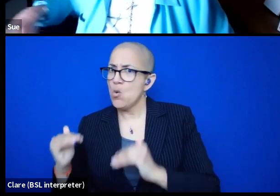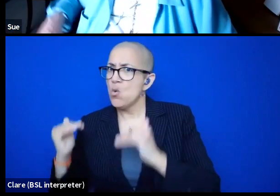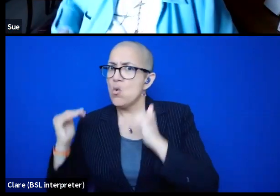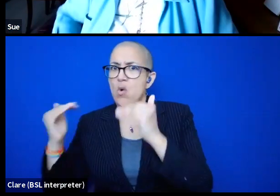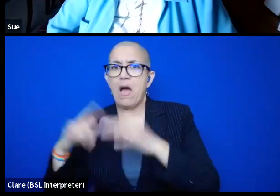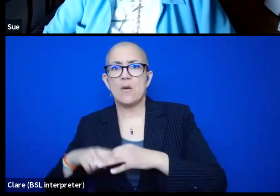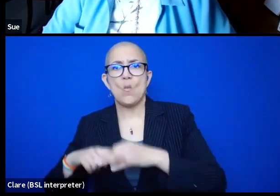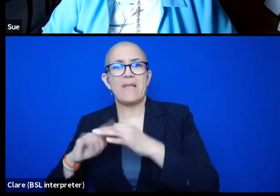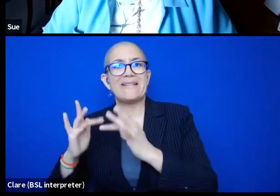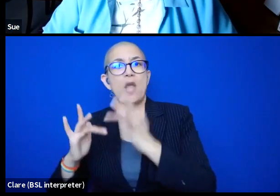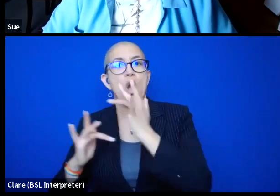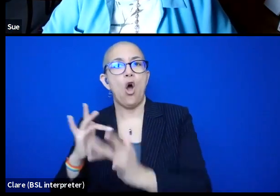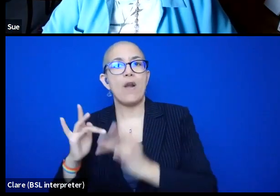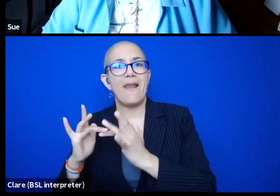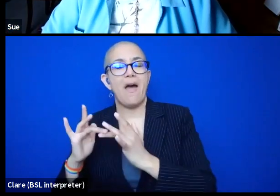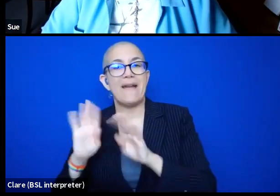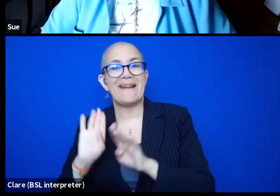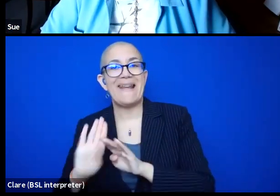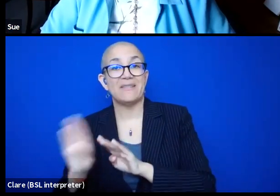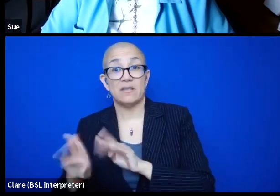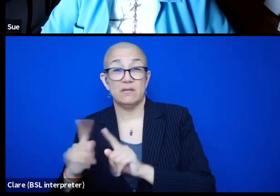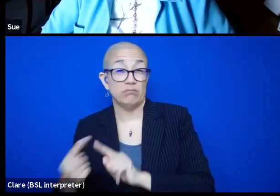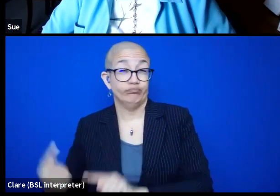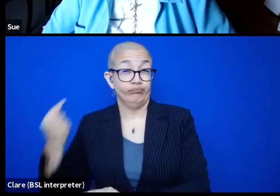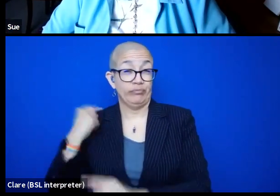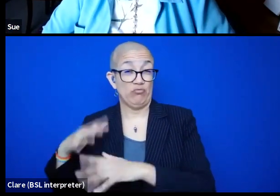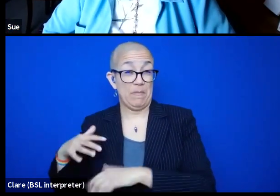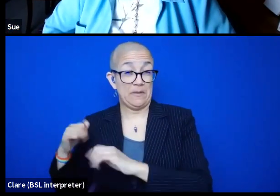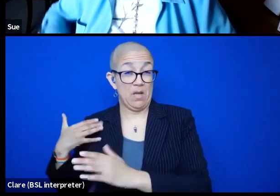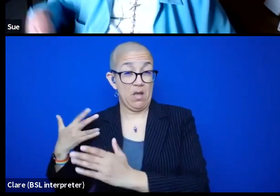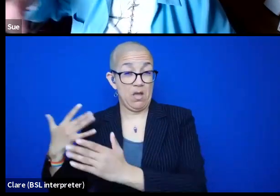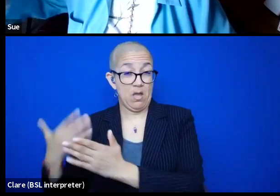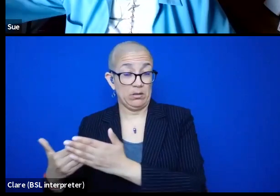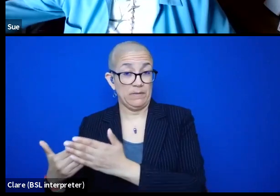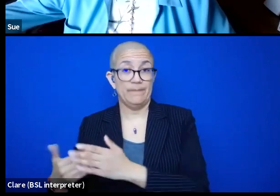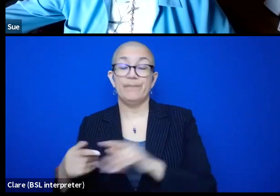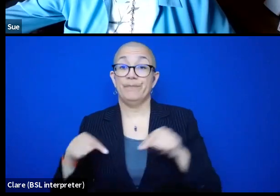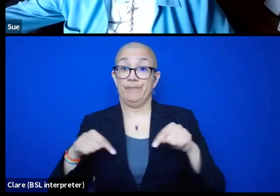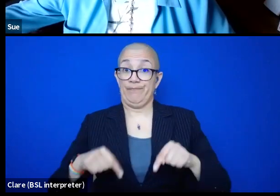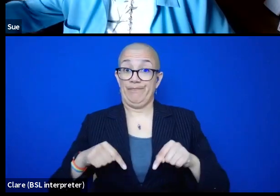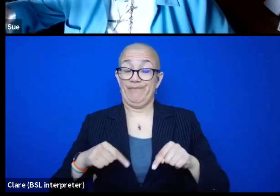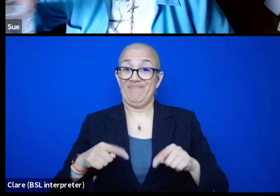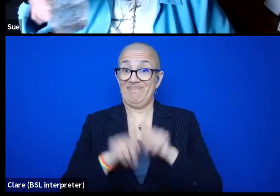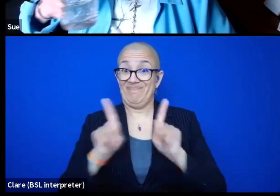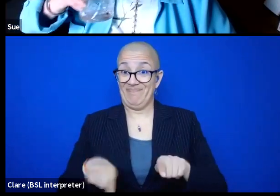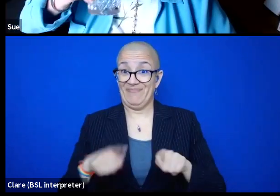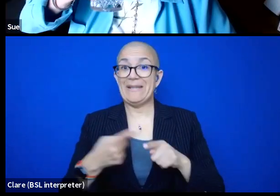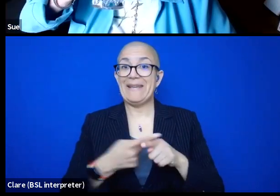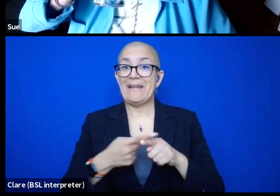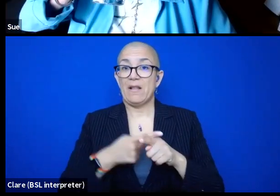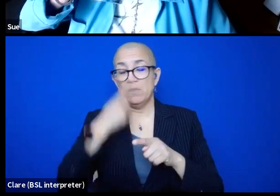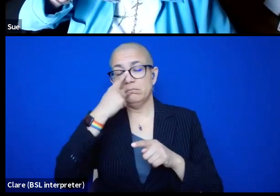online lessons almost right from the get-go. Meanwhile, in England, there are